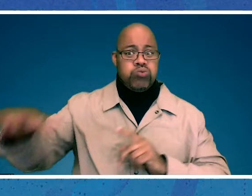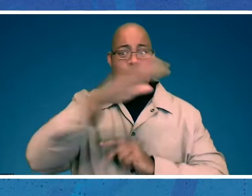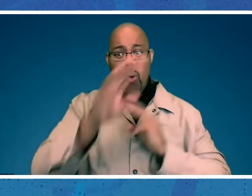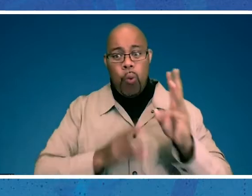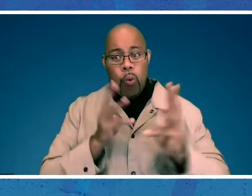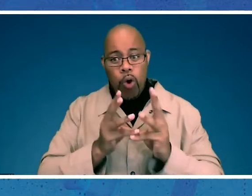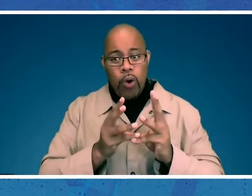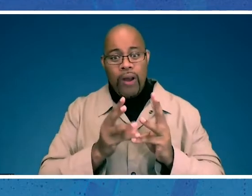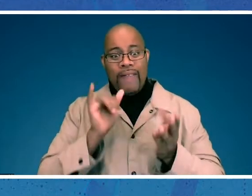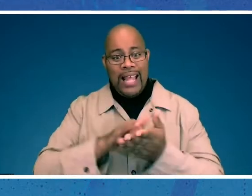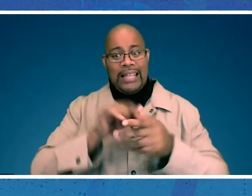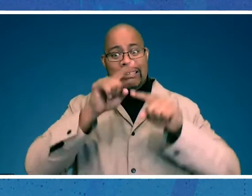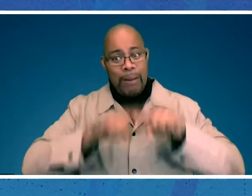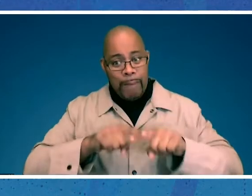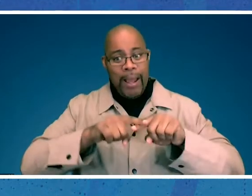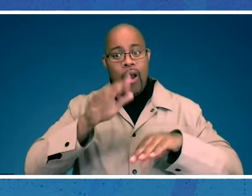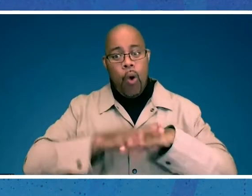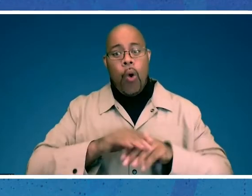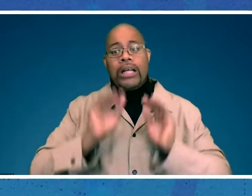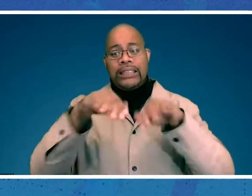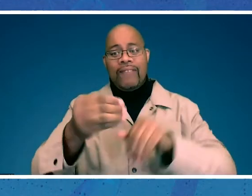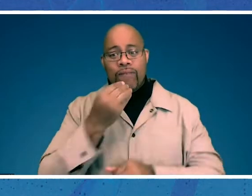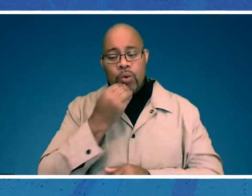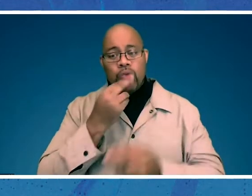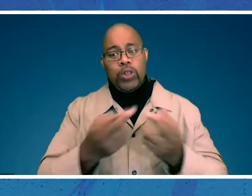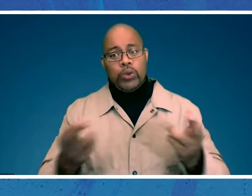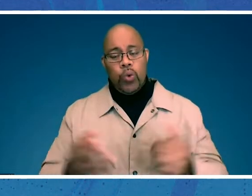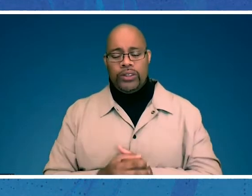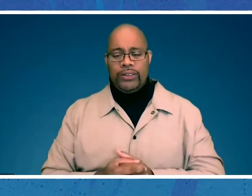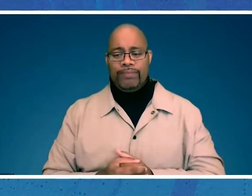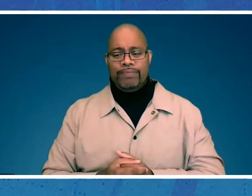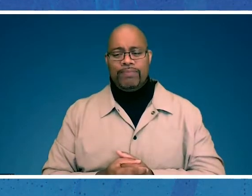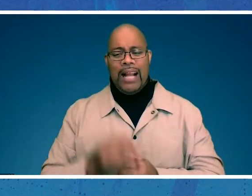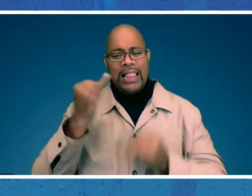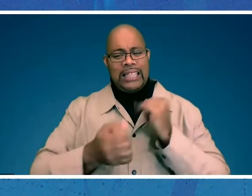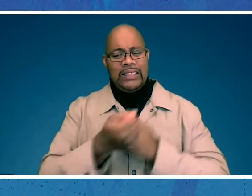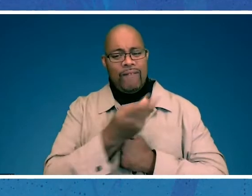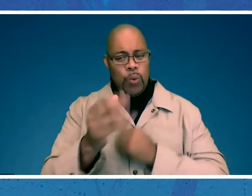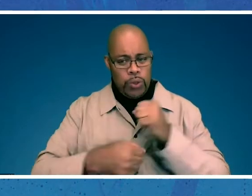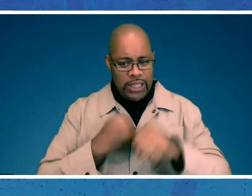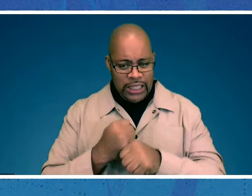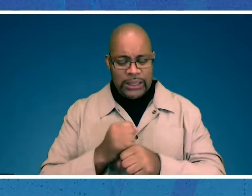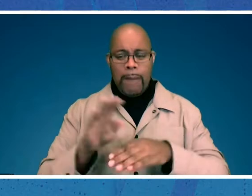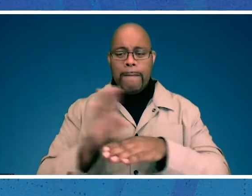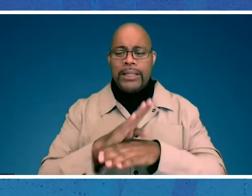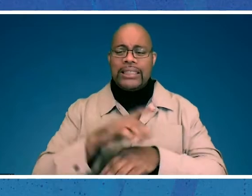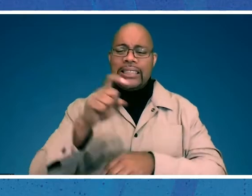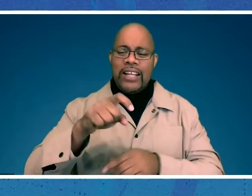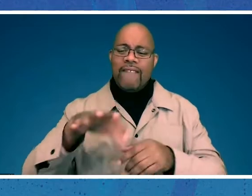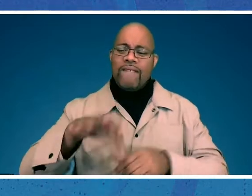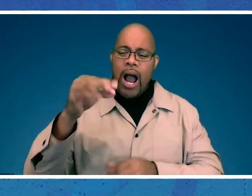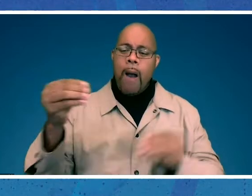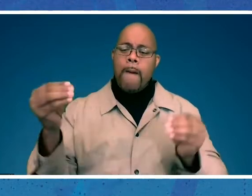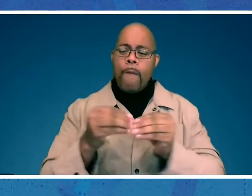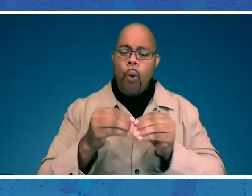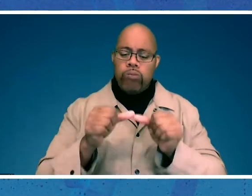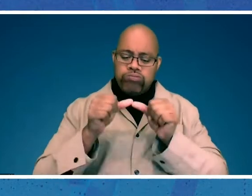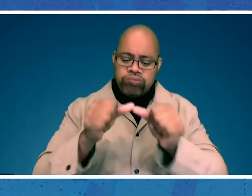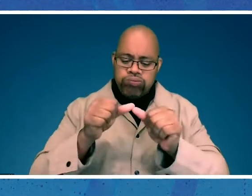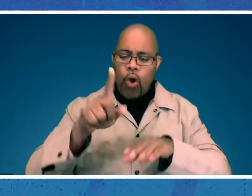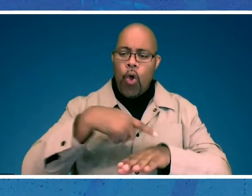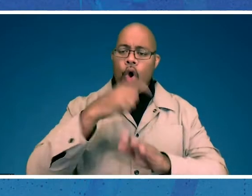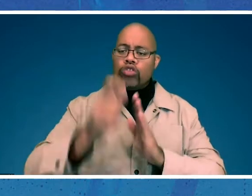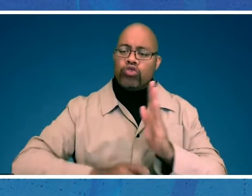world that rely on that seafood resource. Over the last few decades, the industry needed to find a more